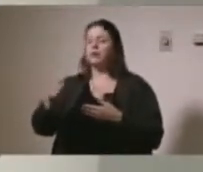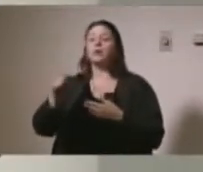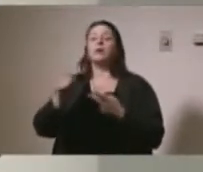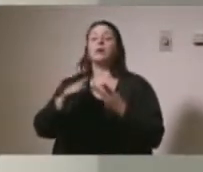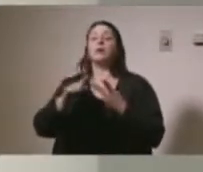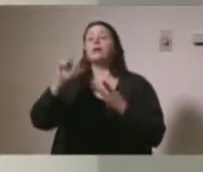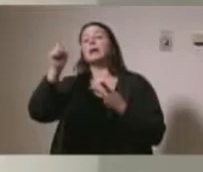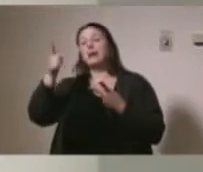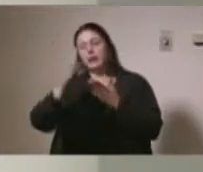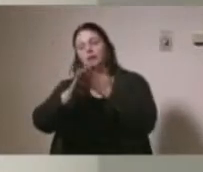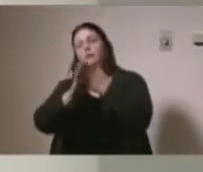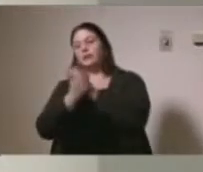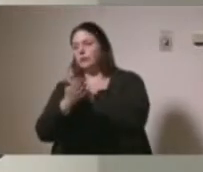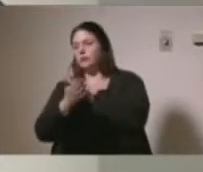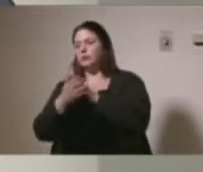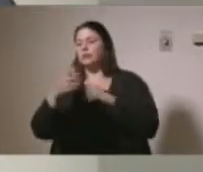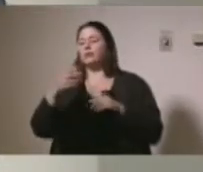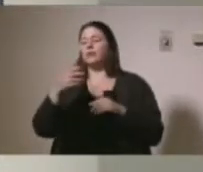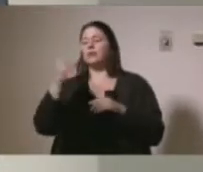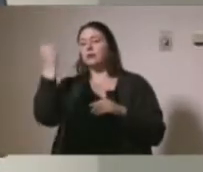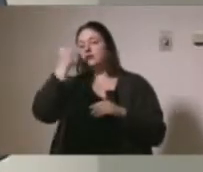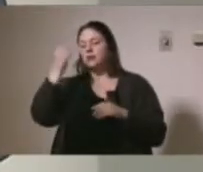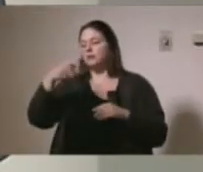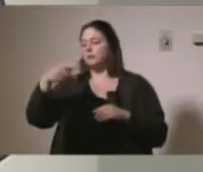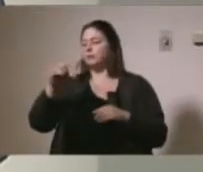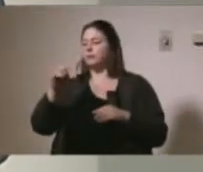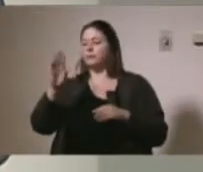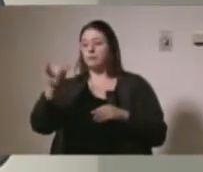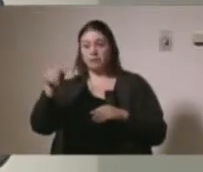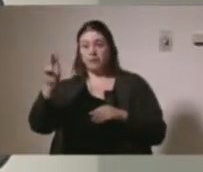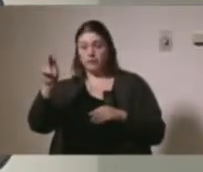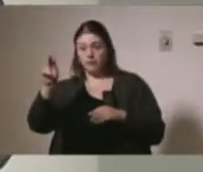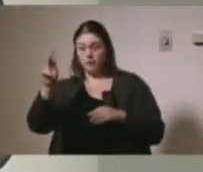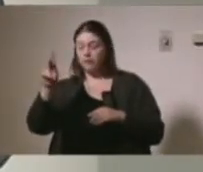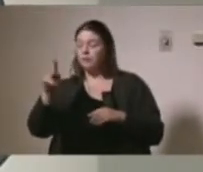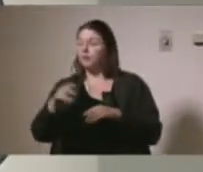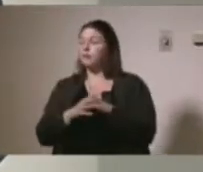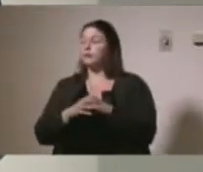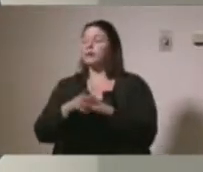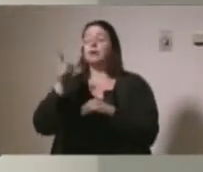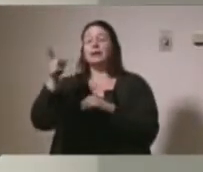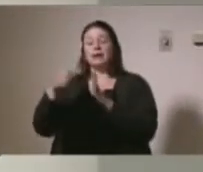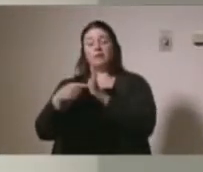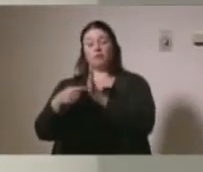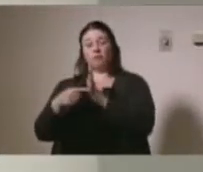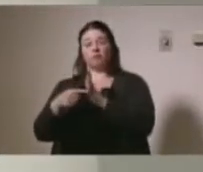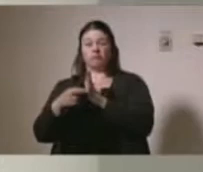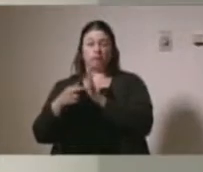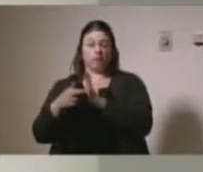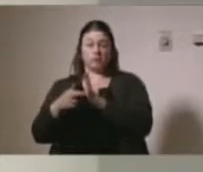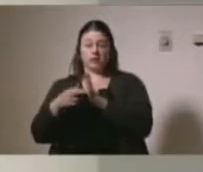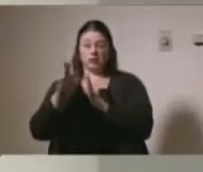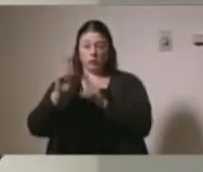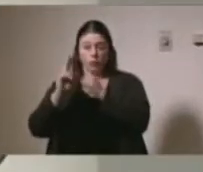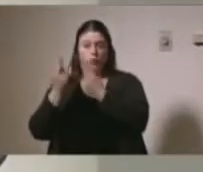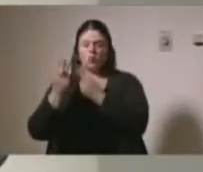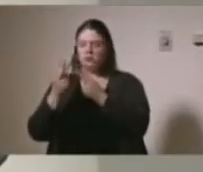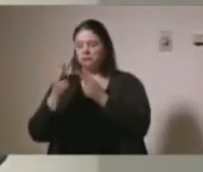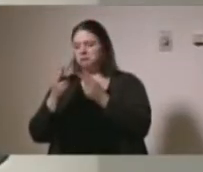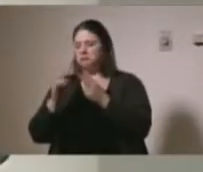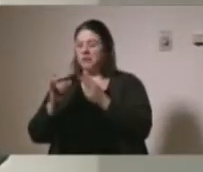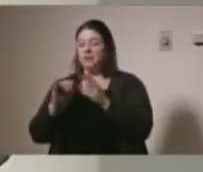the Italian Postal Bank. And he represents a union that basically represents about 50% of the